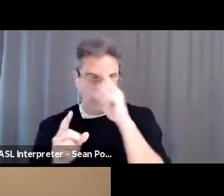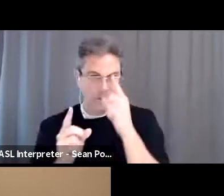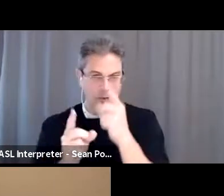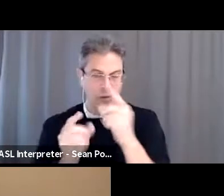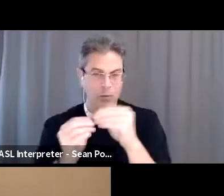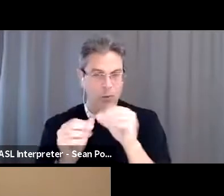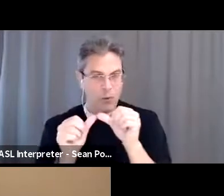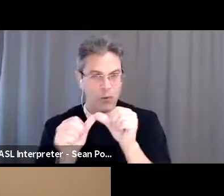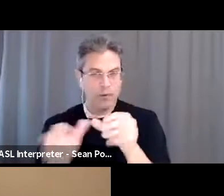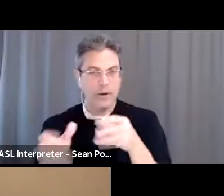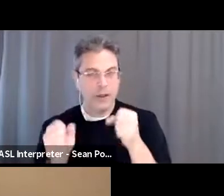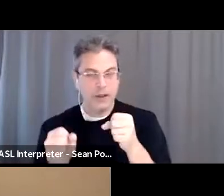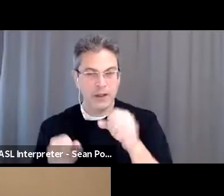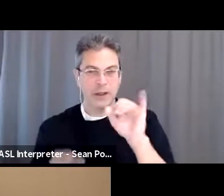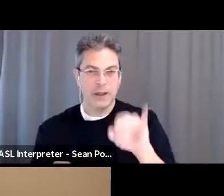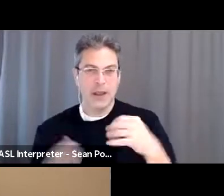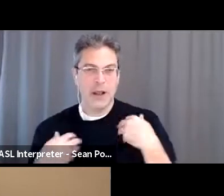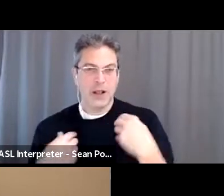sustainable development goals.